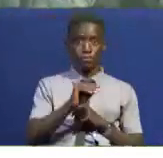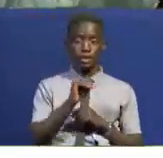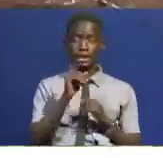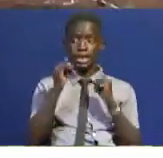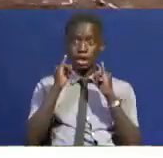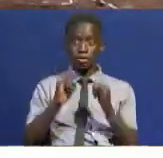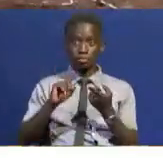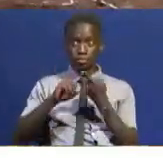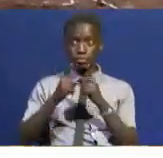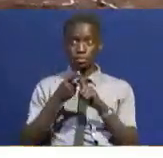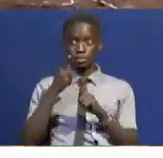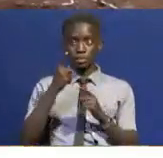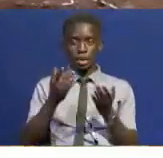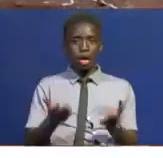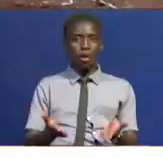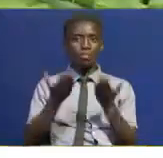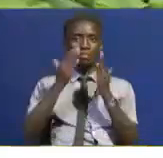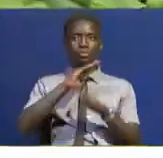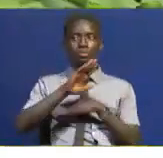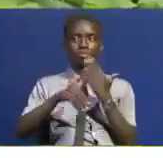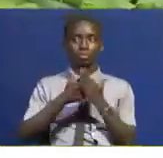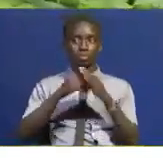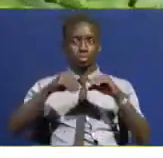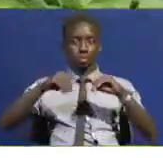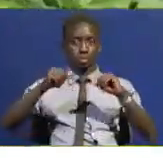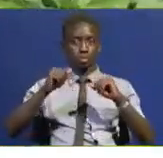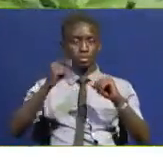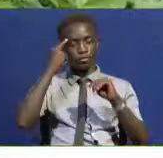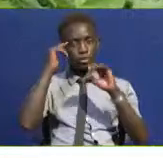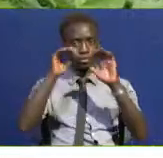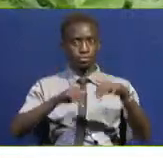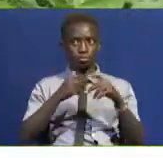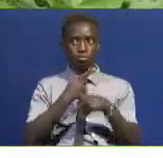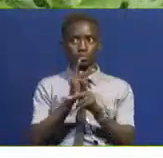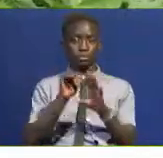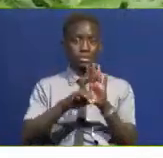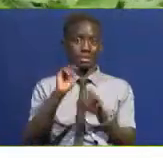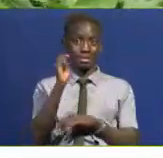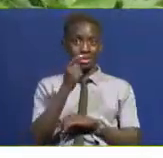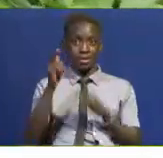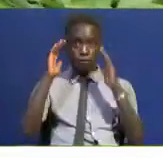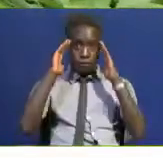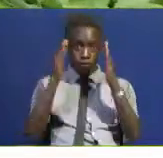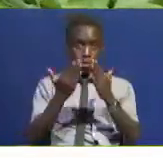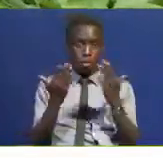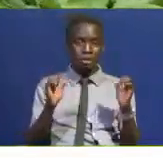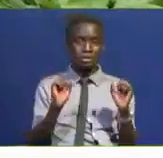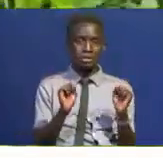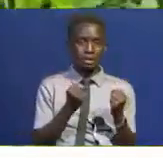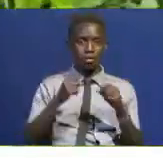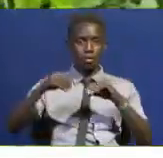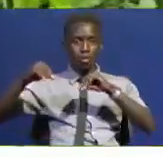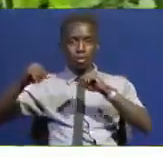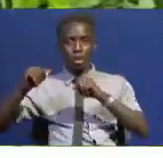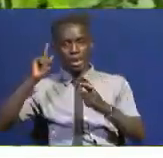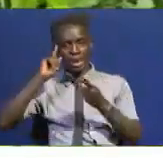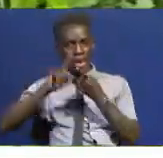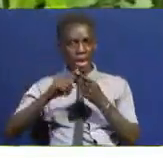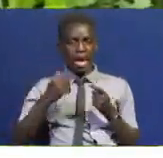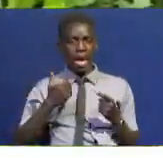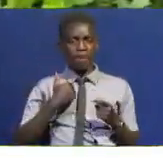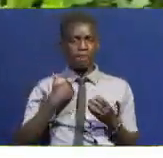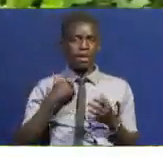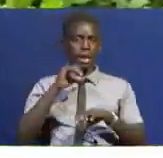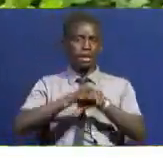improve the overall quality of agricultural produce in Kenya. This focus on safety and quality is expected to boost consumer